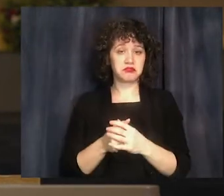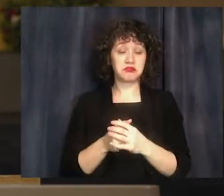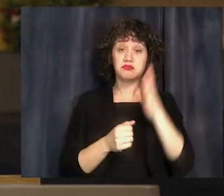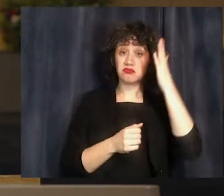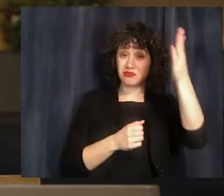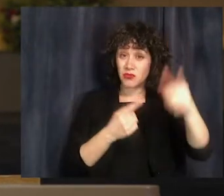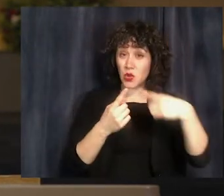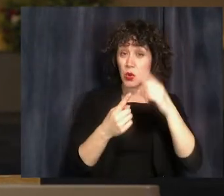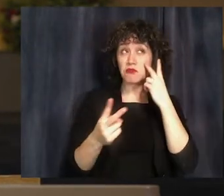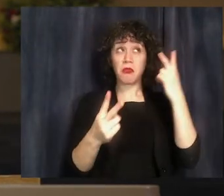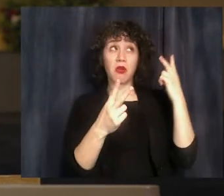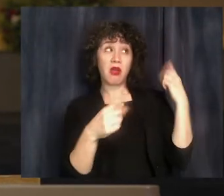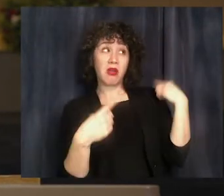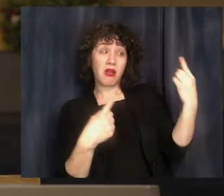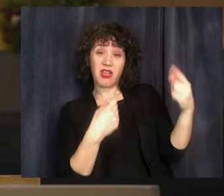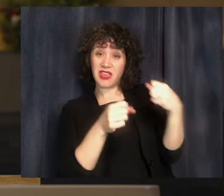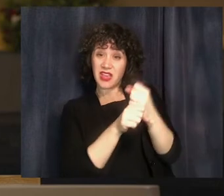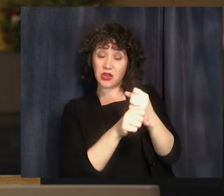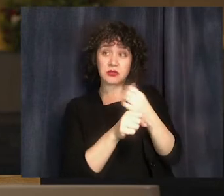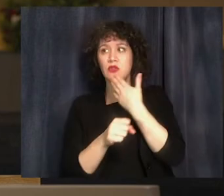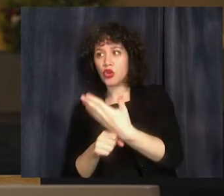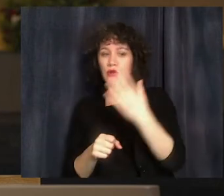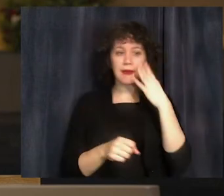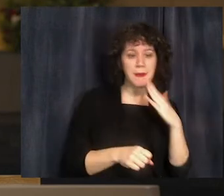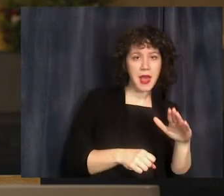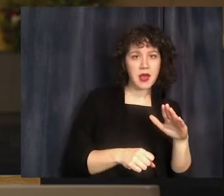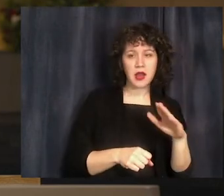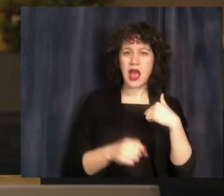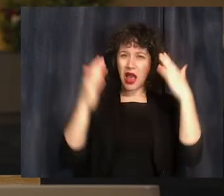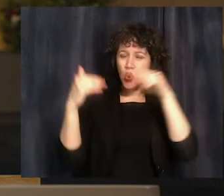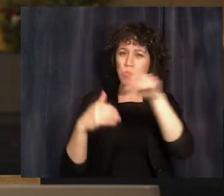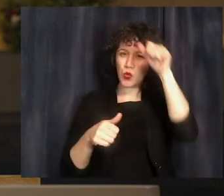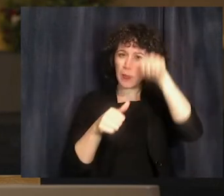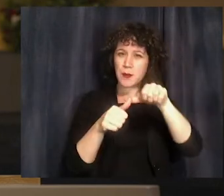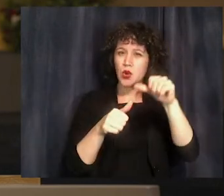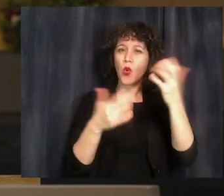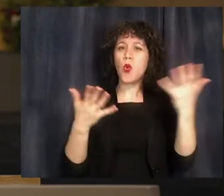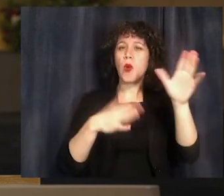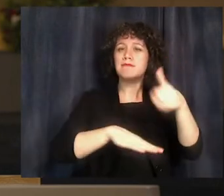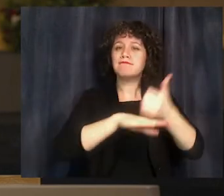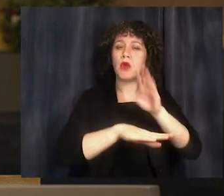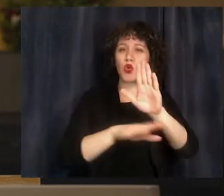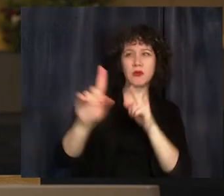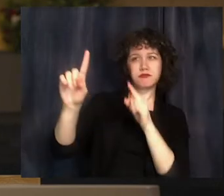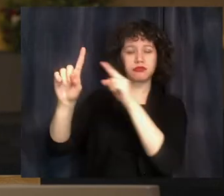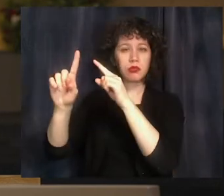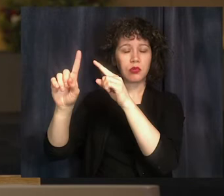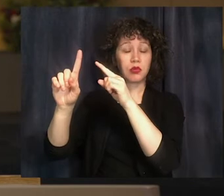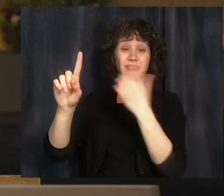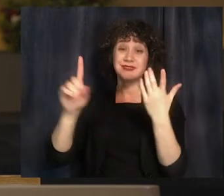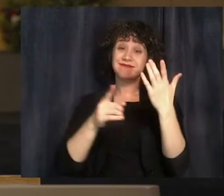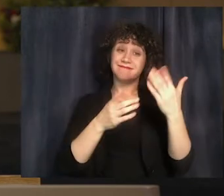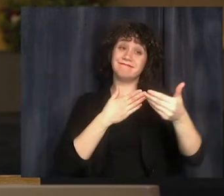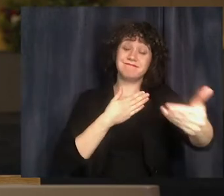you think about these last few years, both the good and the bad, I hope you remember what helped shape your ambitions. Along the way to achieving your goals, there will be people who